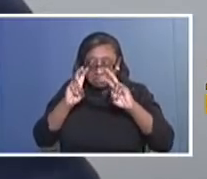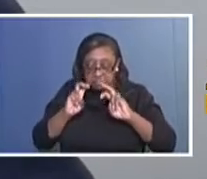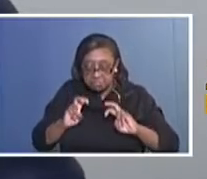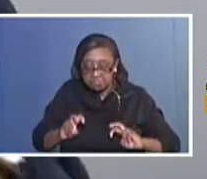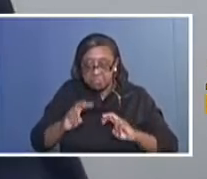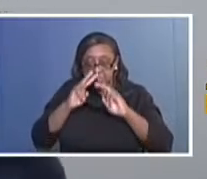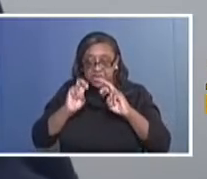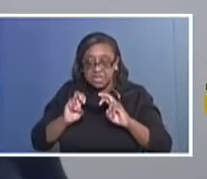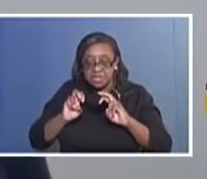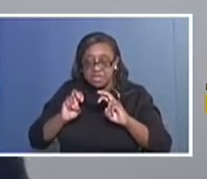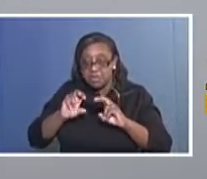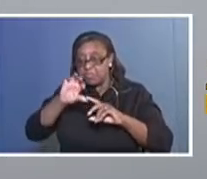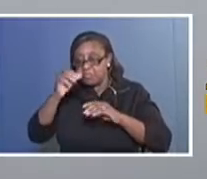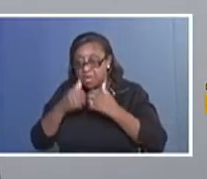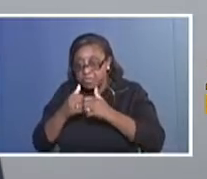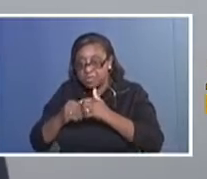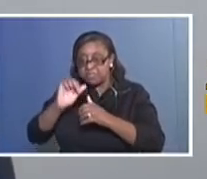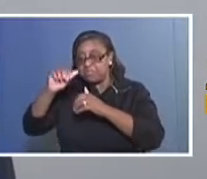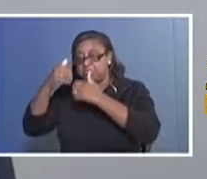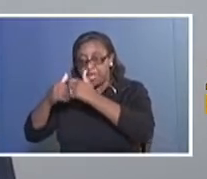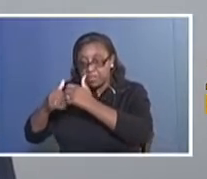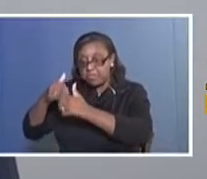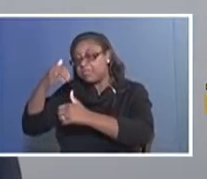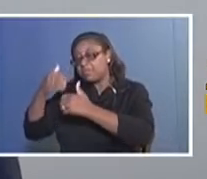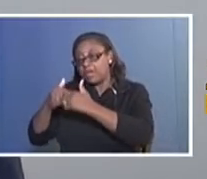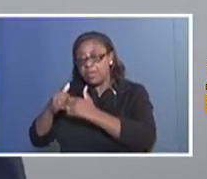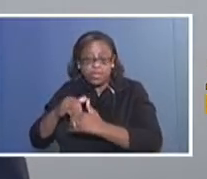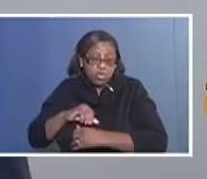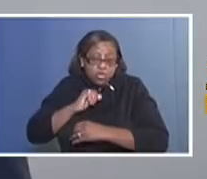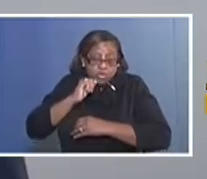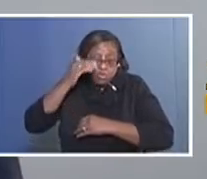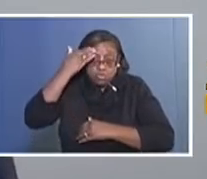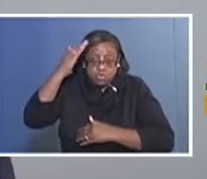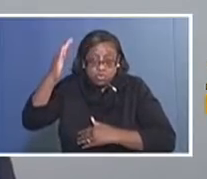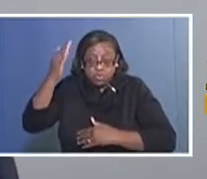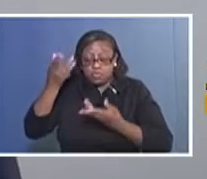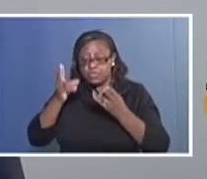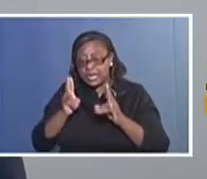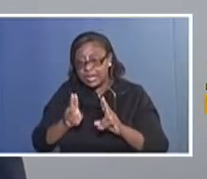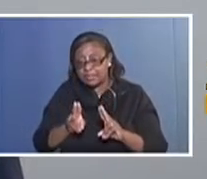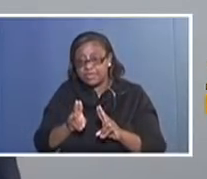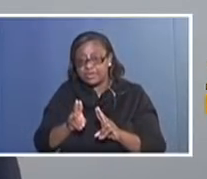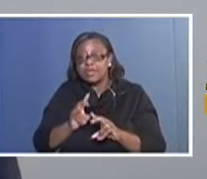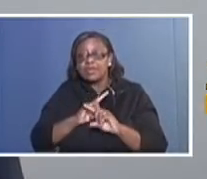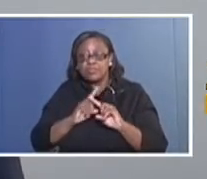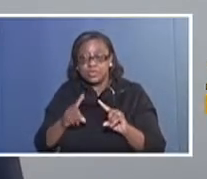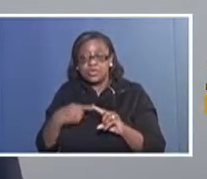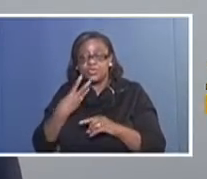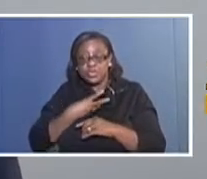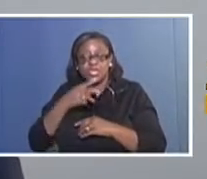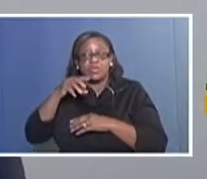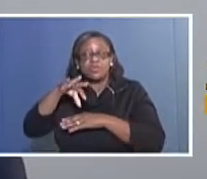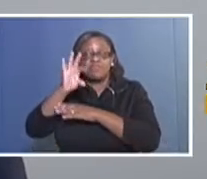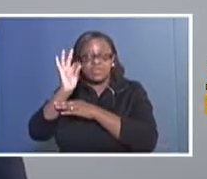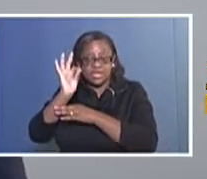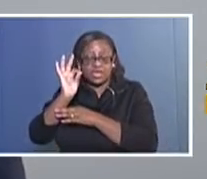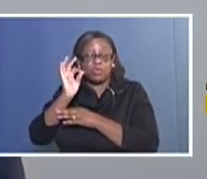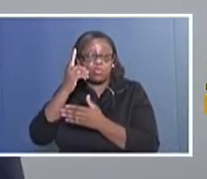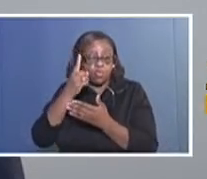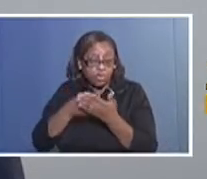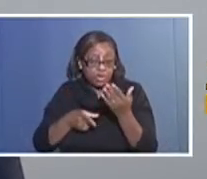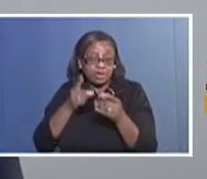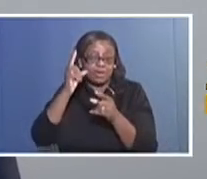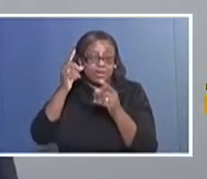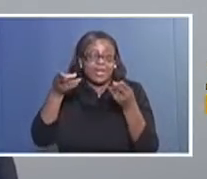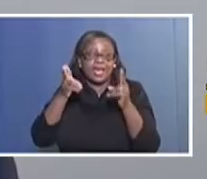then another, and then another. And so basically, we don't know where to land, but we are sure that we'll get to the bottom of everything that went on, and